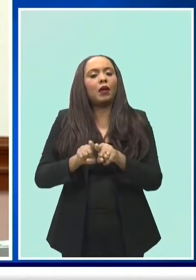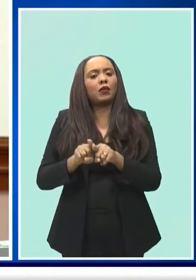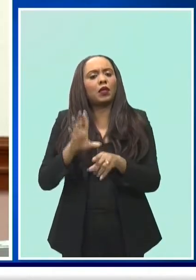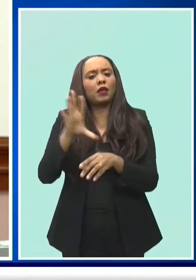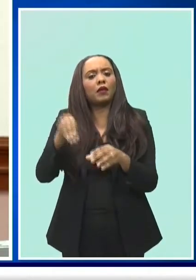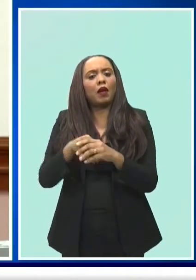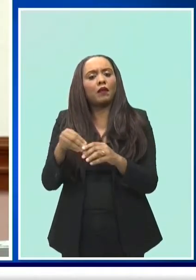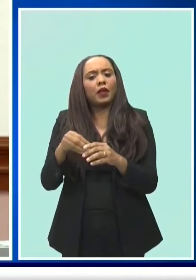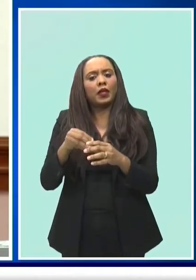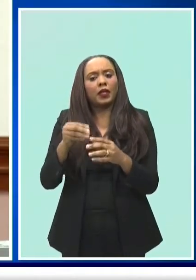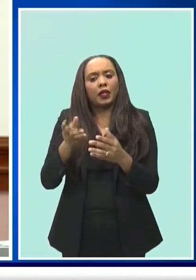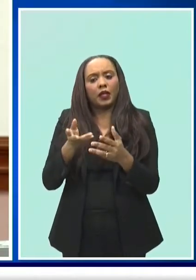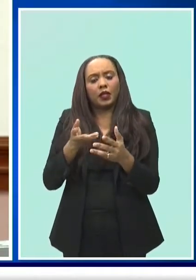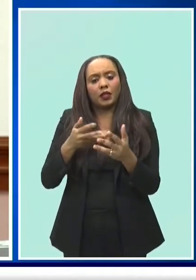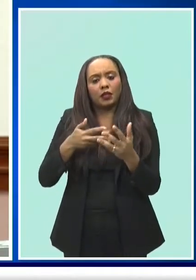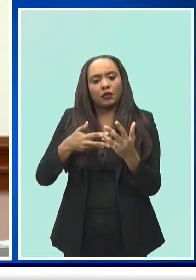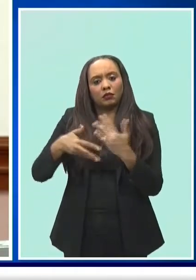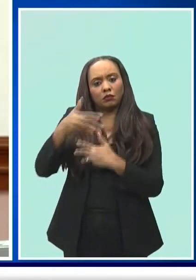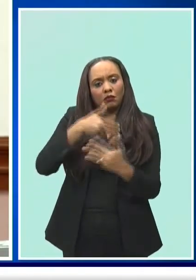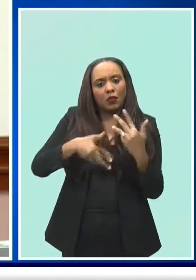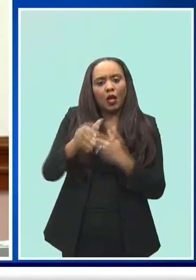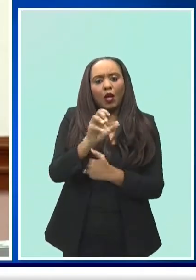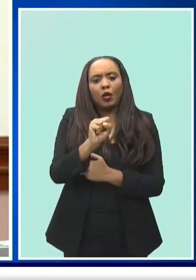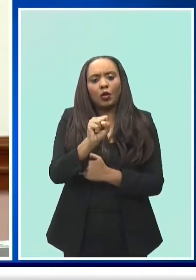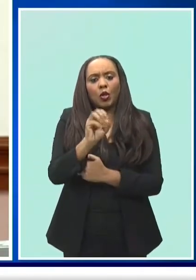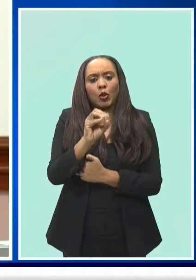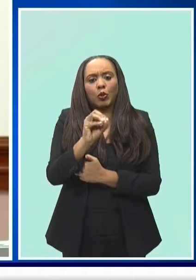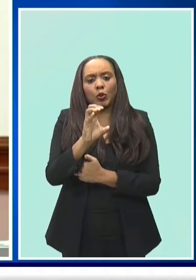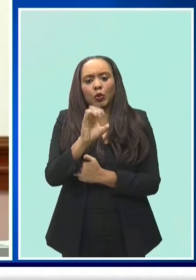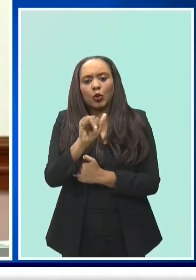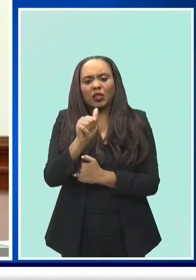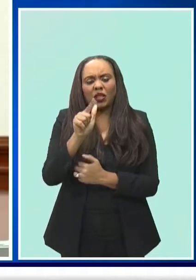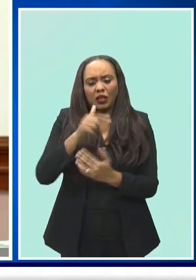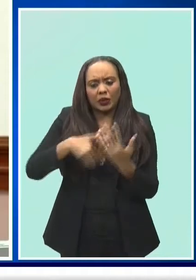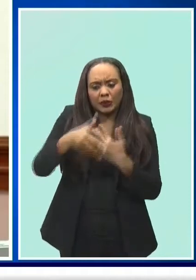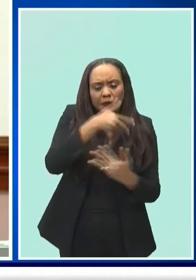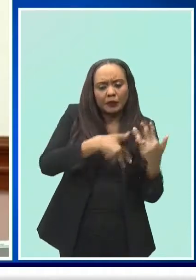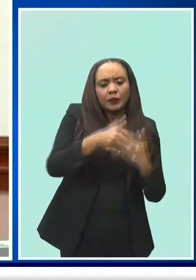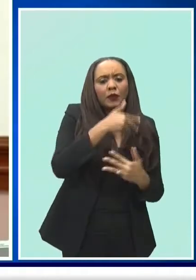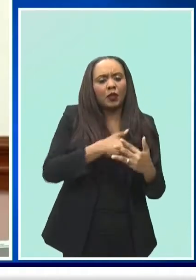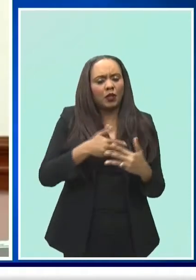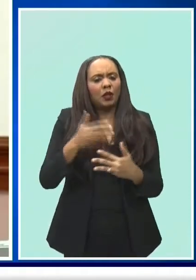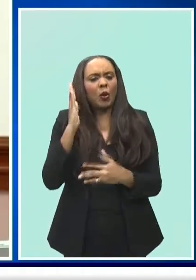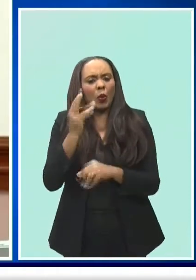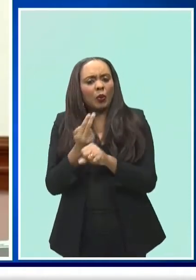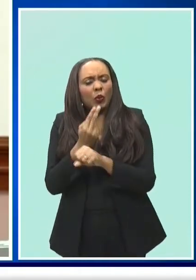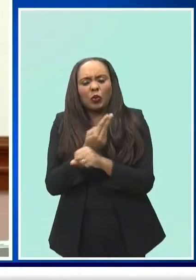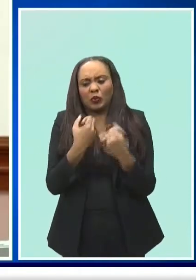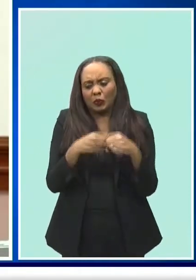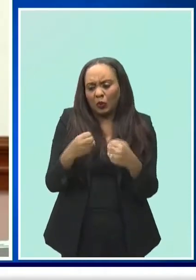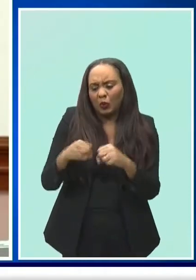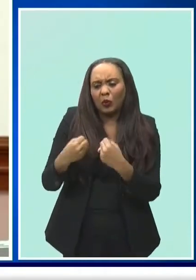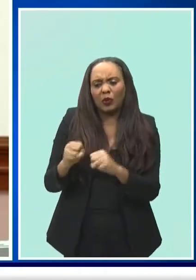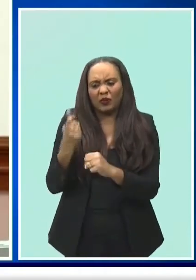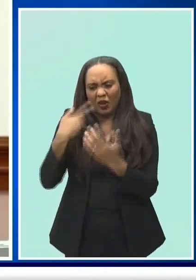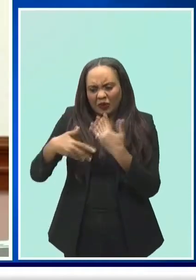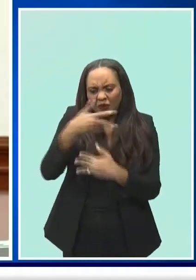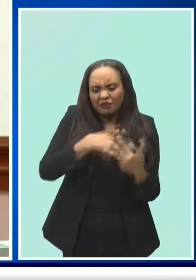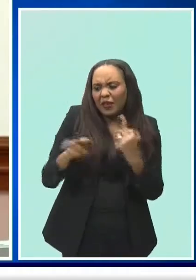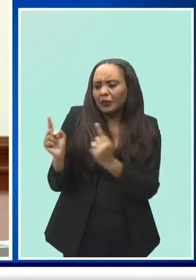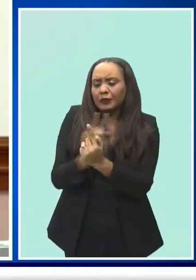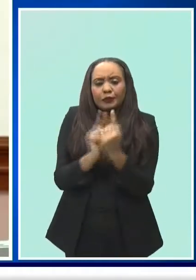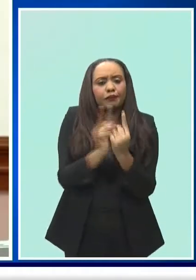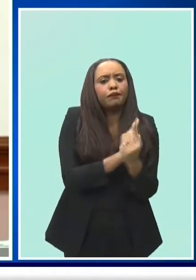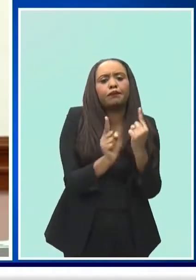activities. We will be using sports as development, and sports is a tool that we use in social interventions. And they will be exposed to sports